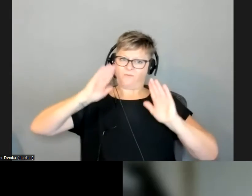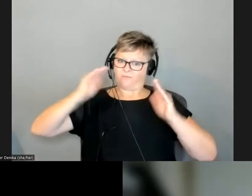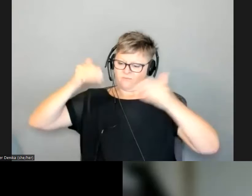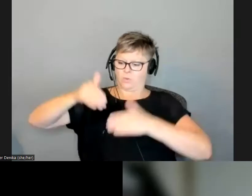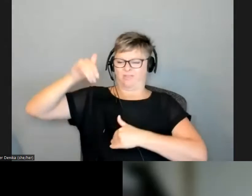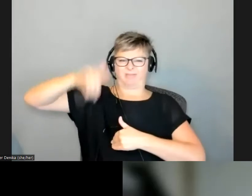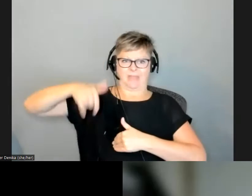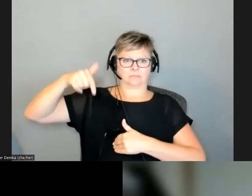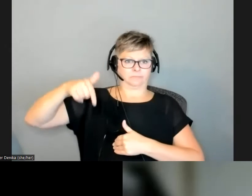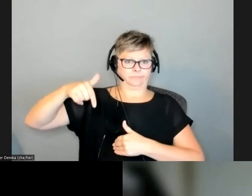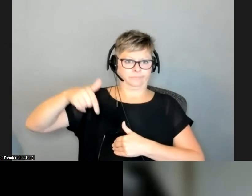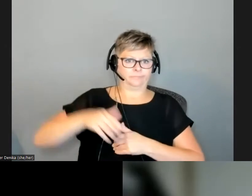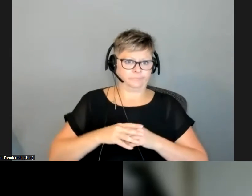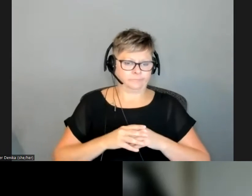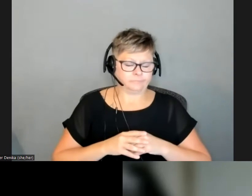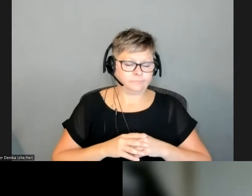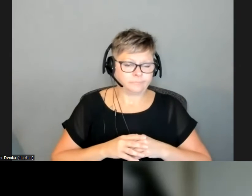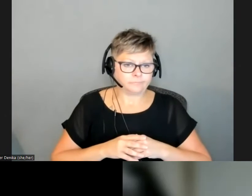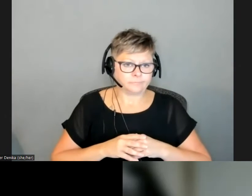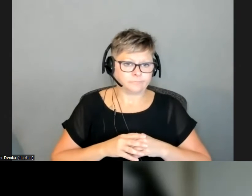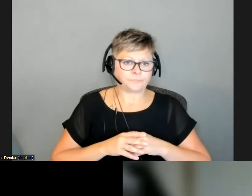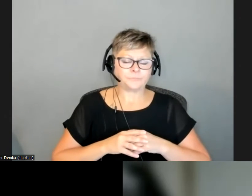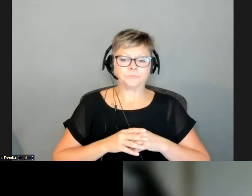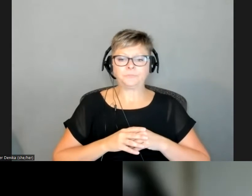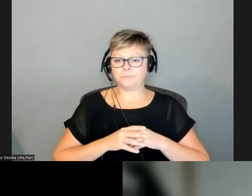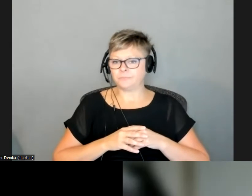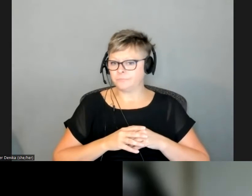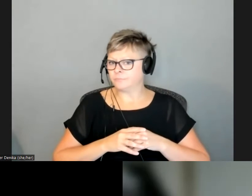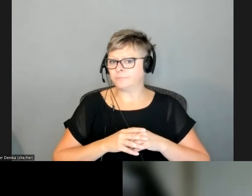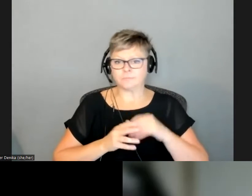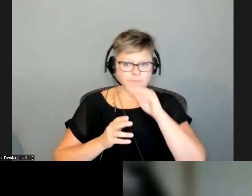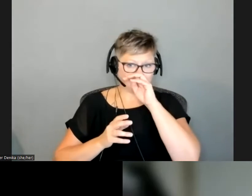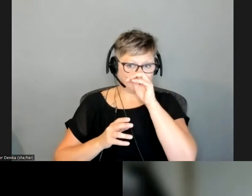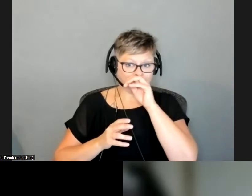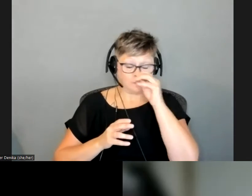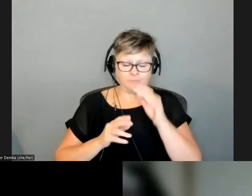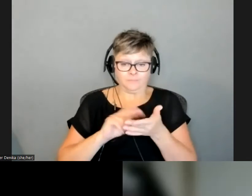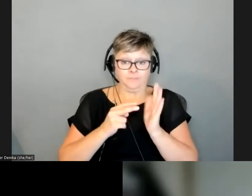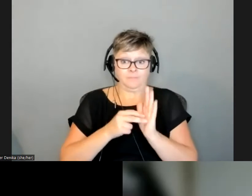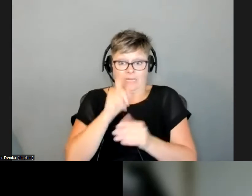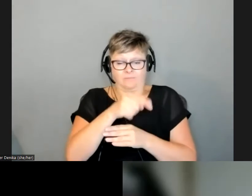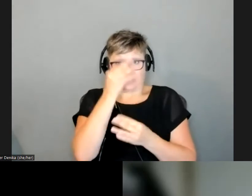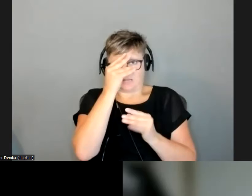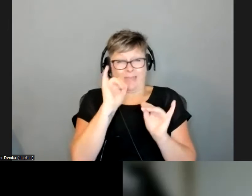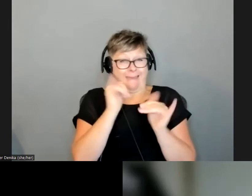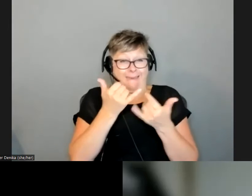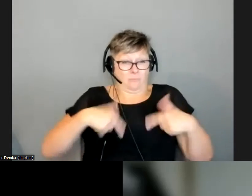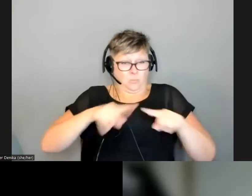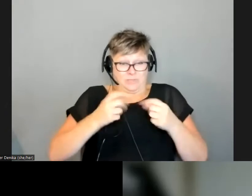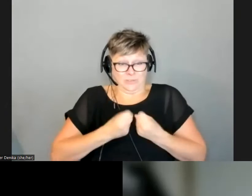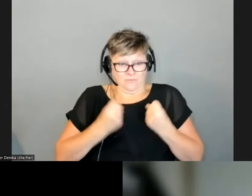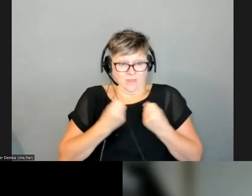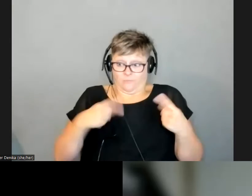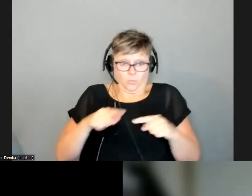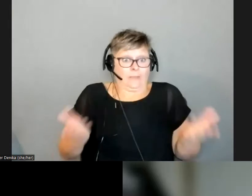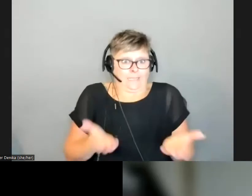forward, you know, what is it? How have we survived? Because we're here.